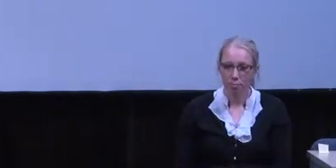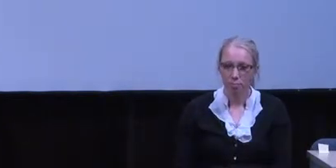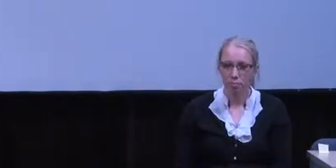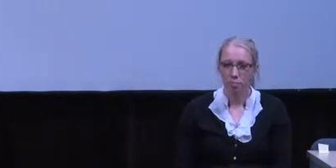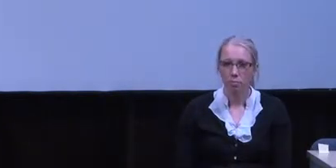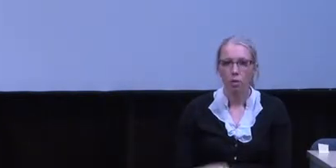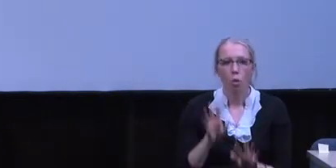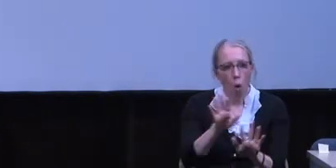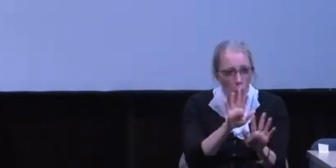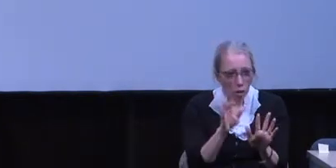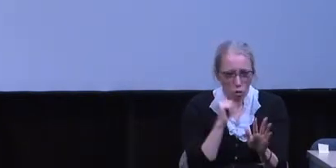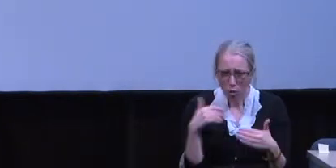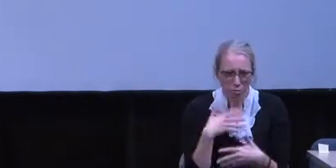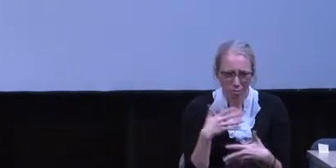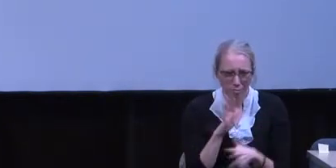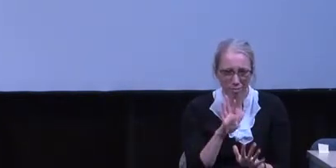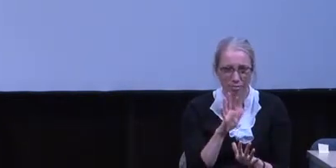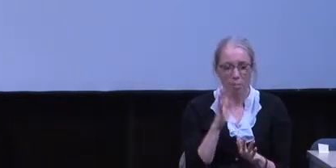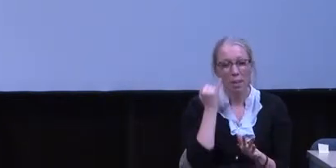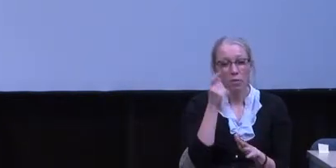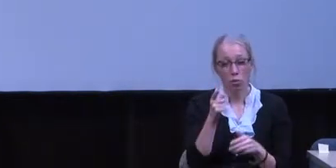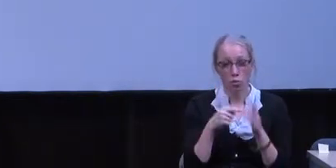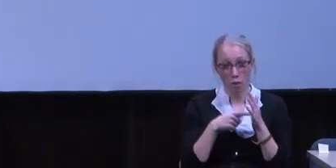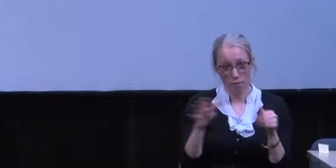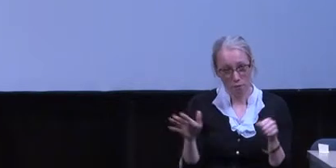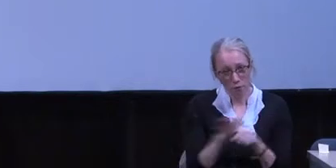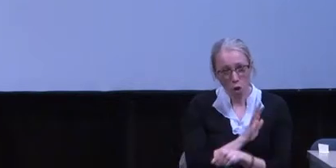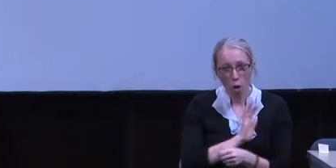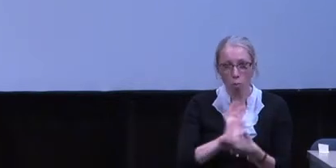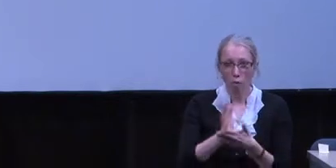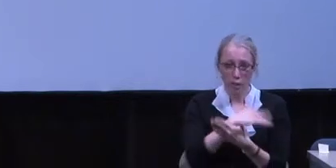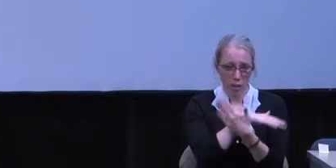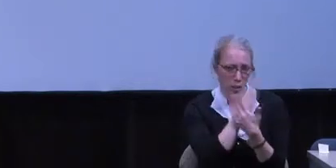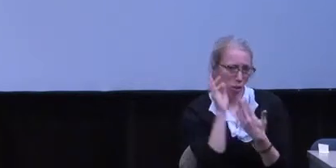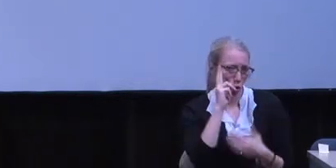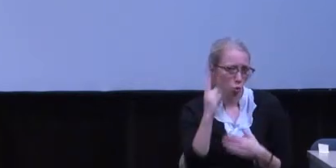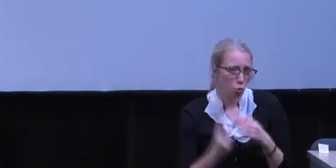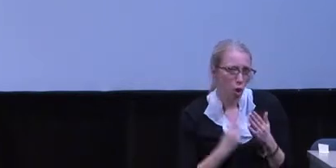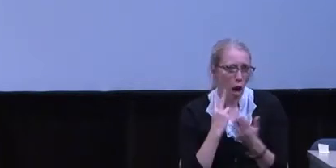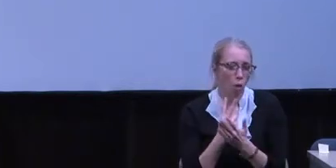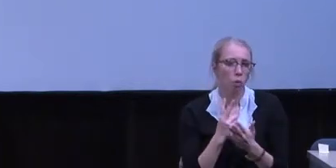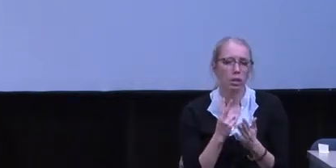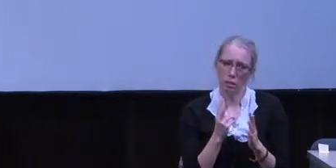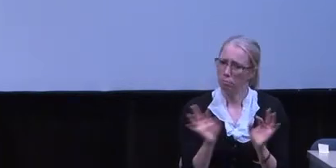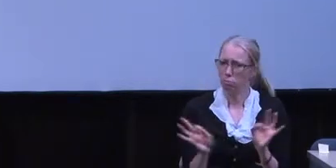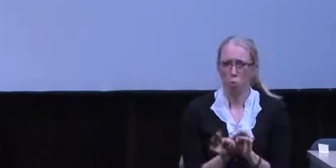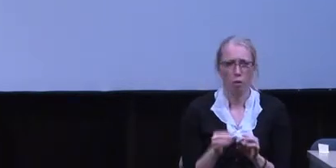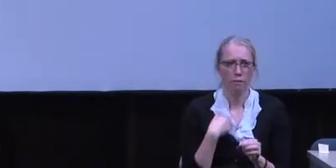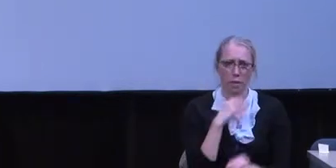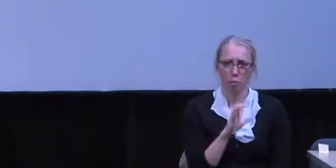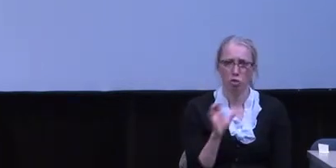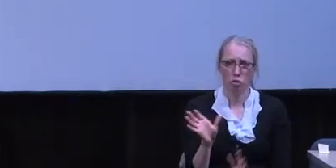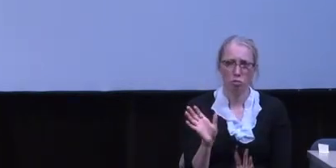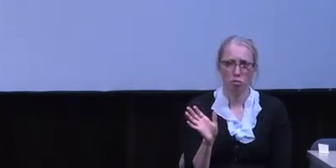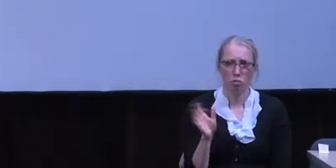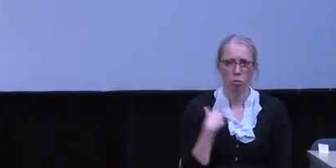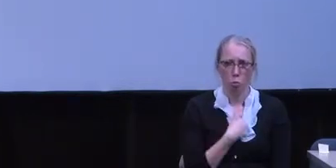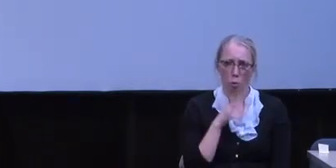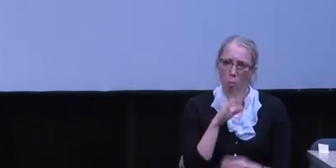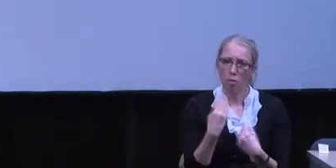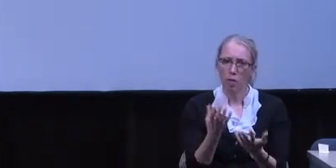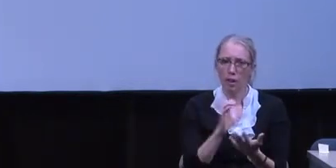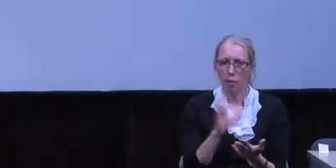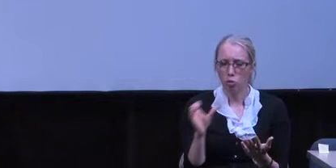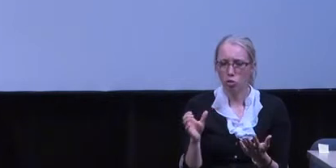no fear, but anything that's like feature-length film that's really super long, it would be important for us to